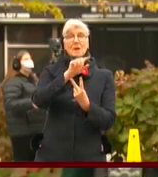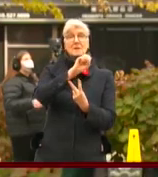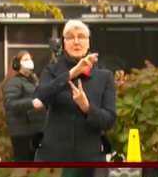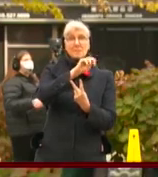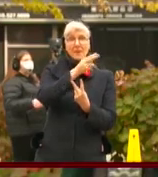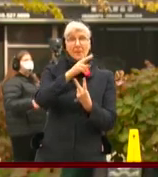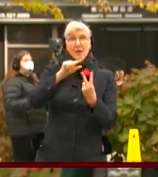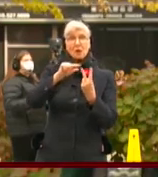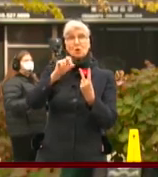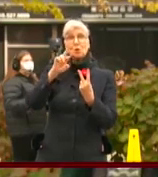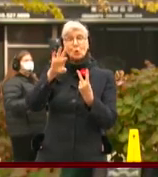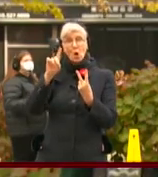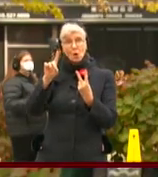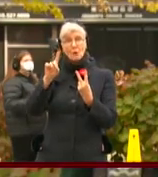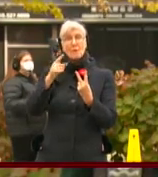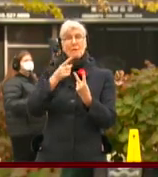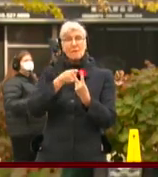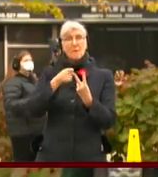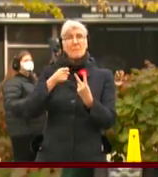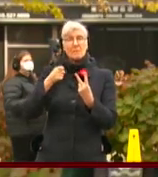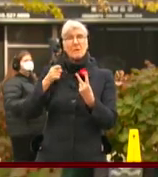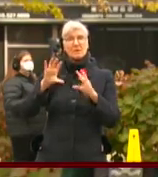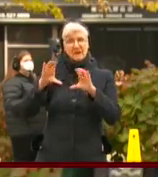the 62 RHLI Cadet Corps.